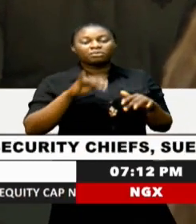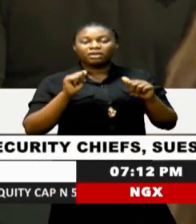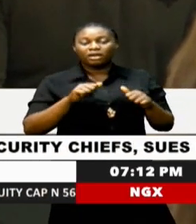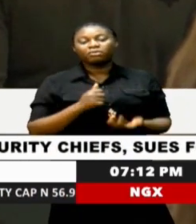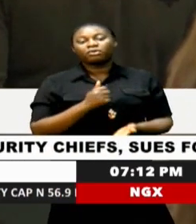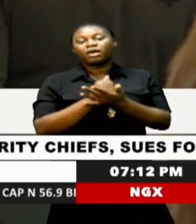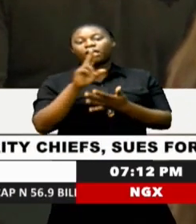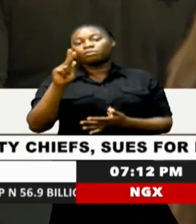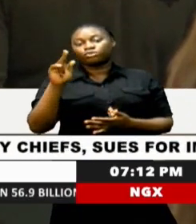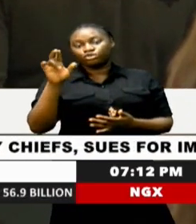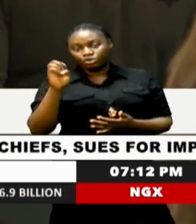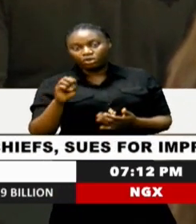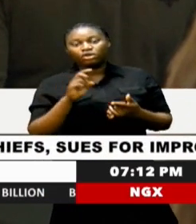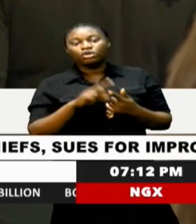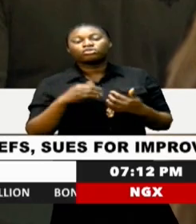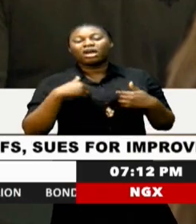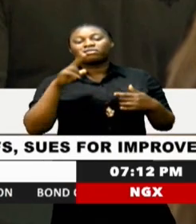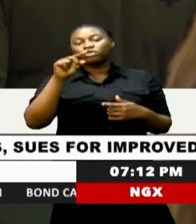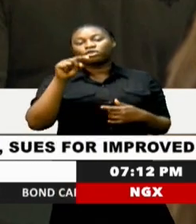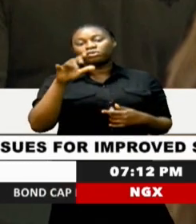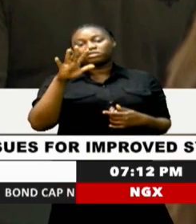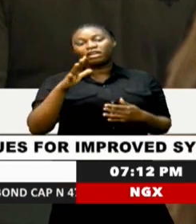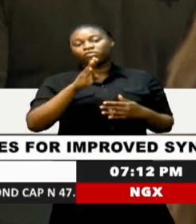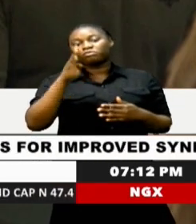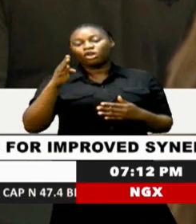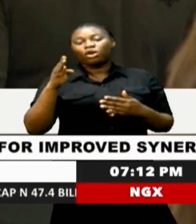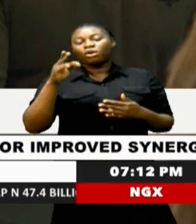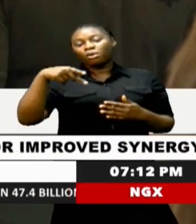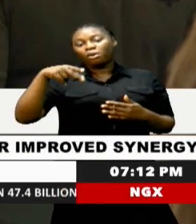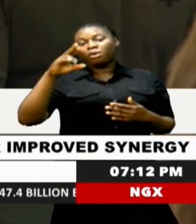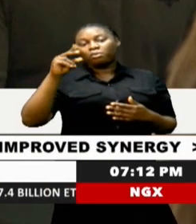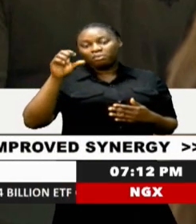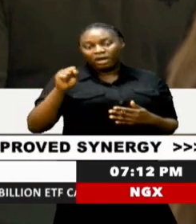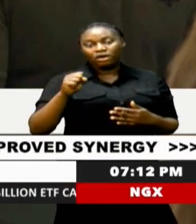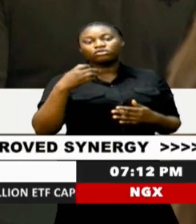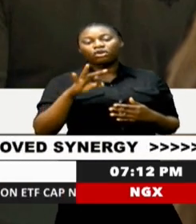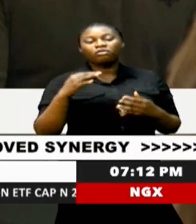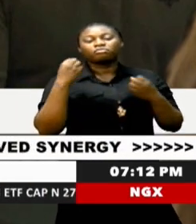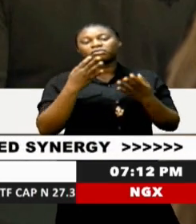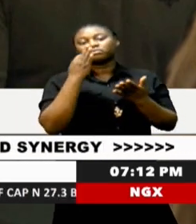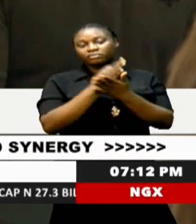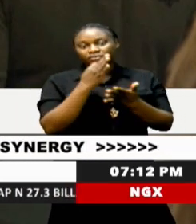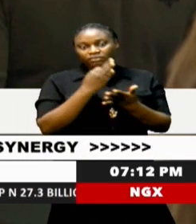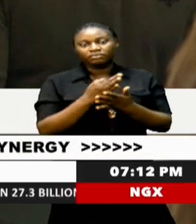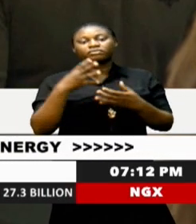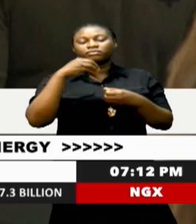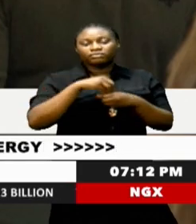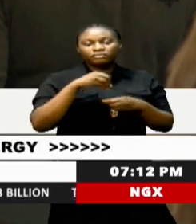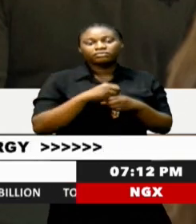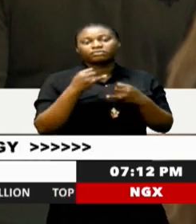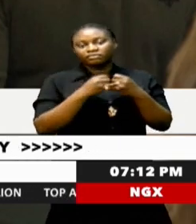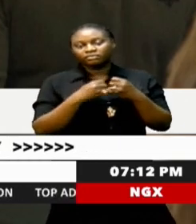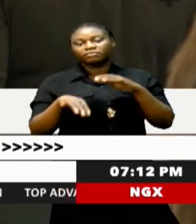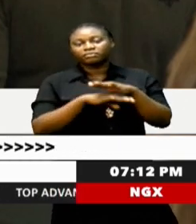Ukraine to draw on £3.5 billion of export finance to bolster both countries' defense industrial bases and